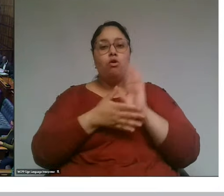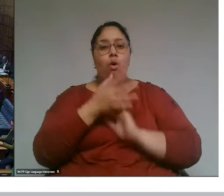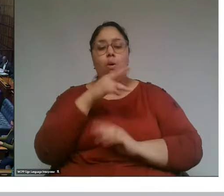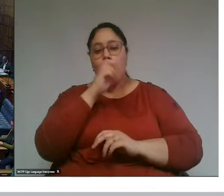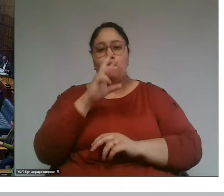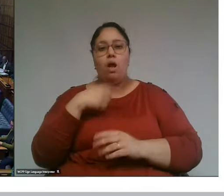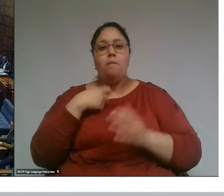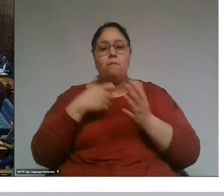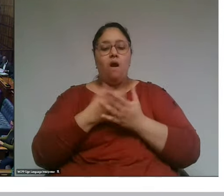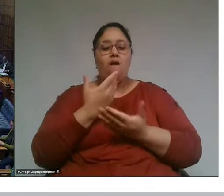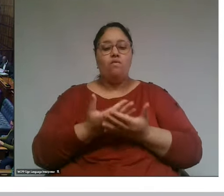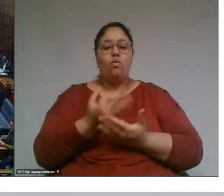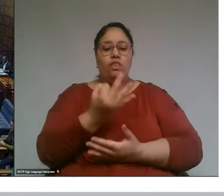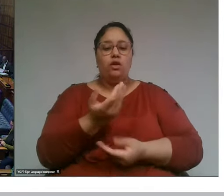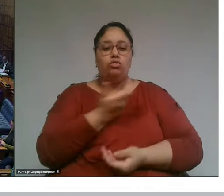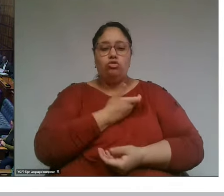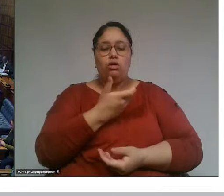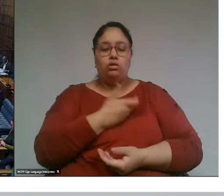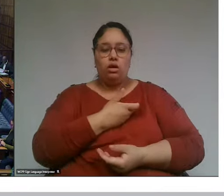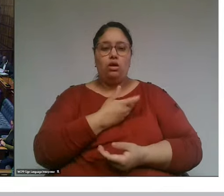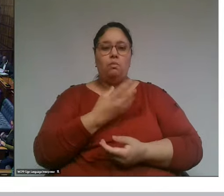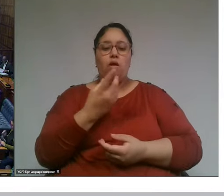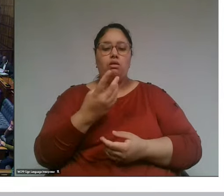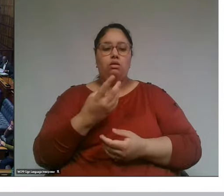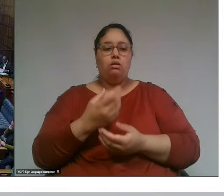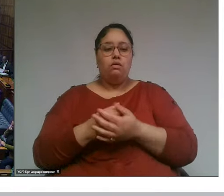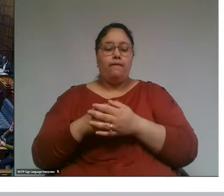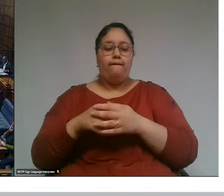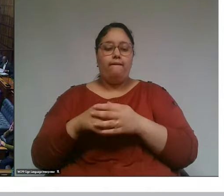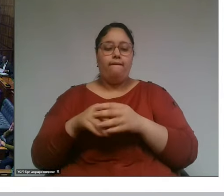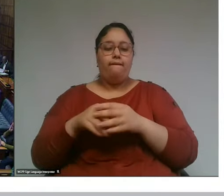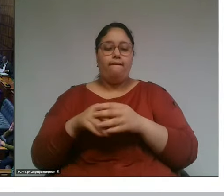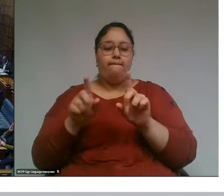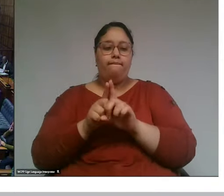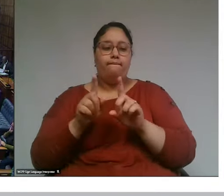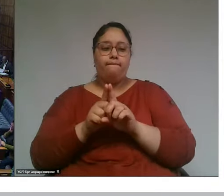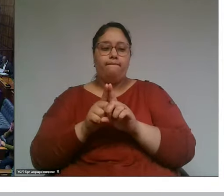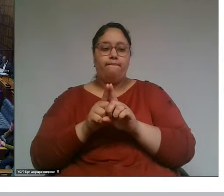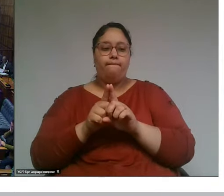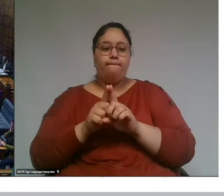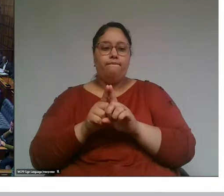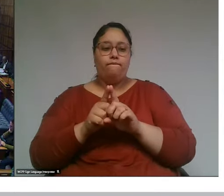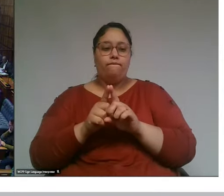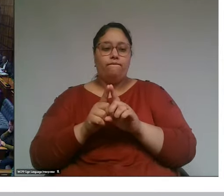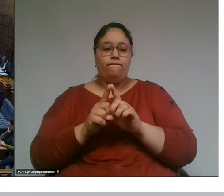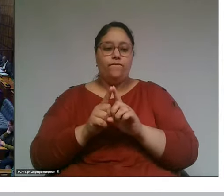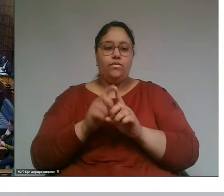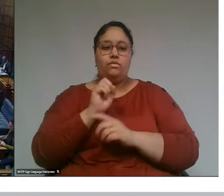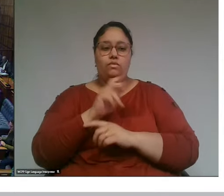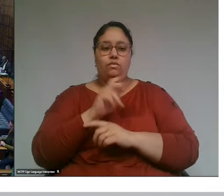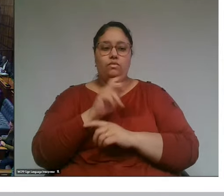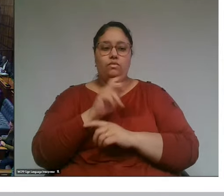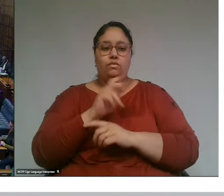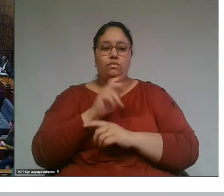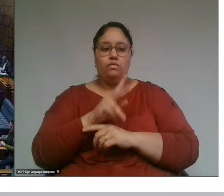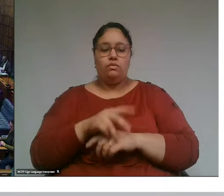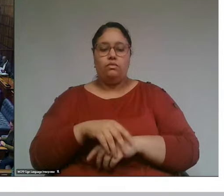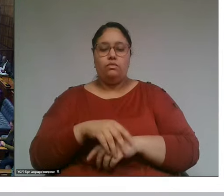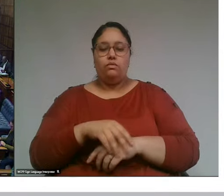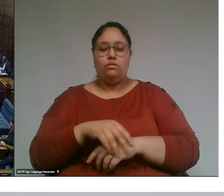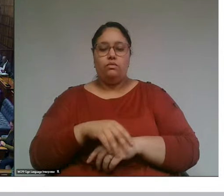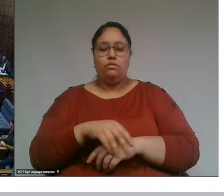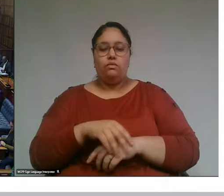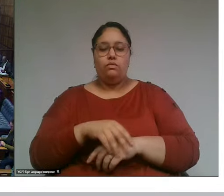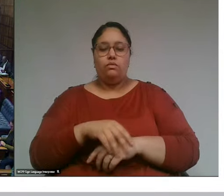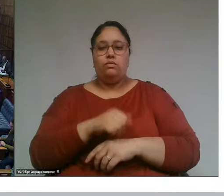up uh given the fact that we emerged from the lockdowns uh I think what probably out did uh South Africa quite substantially